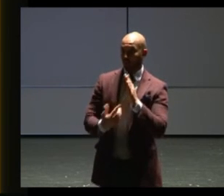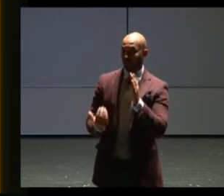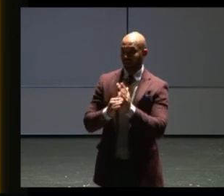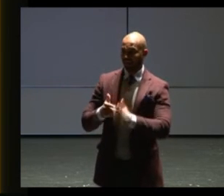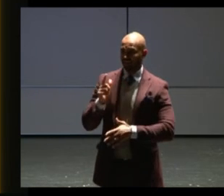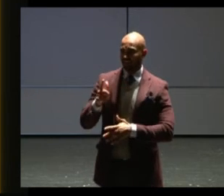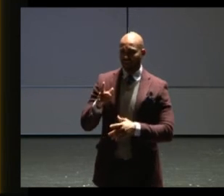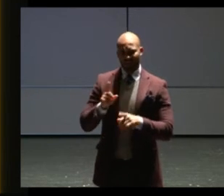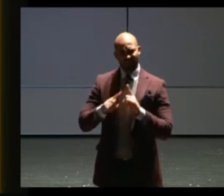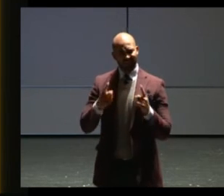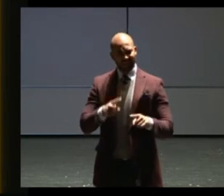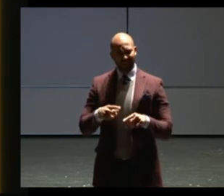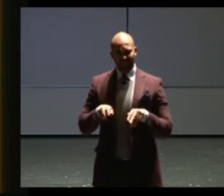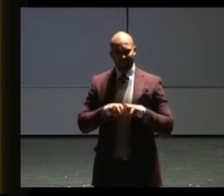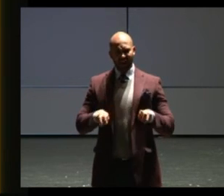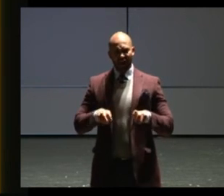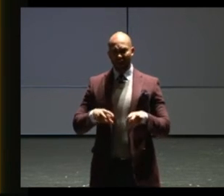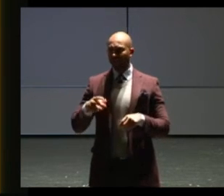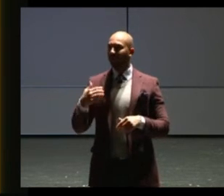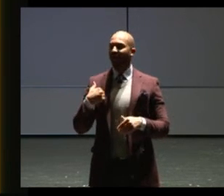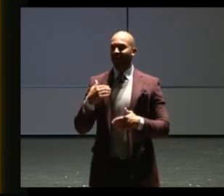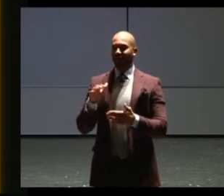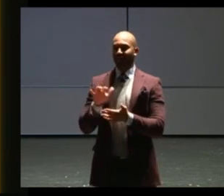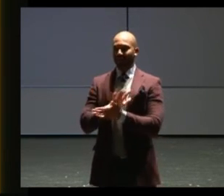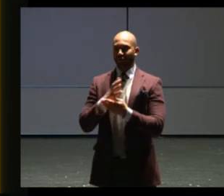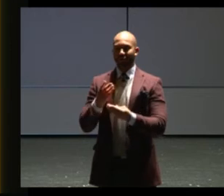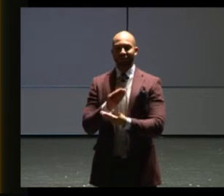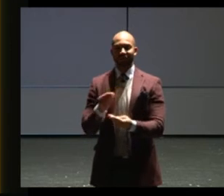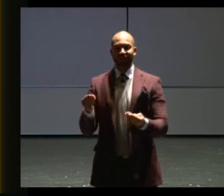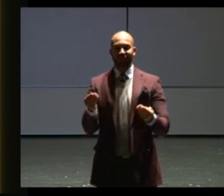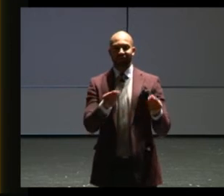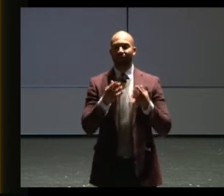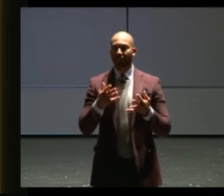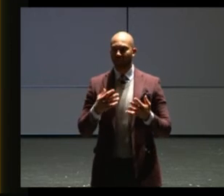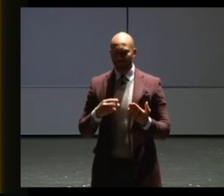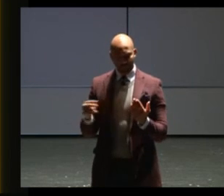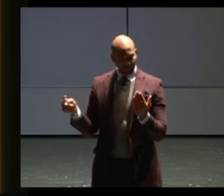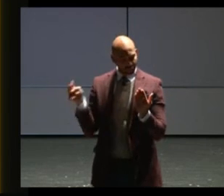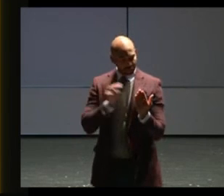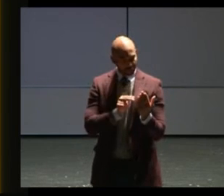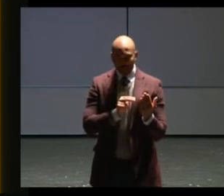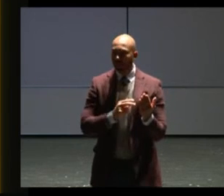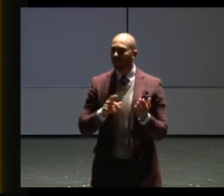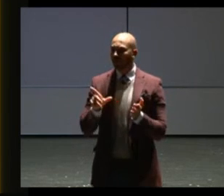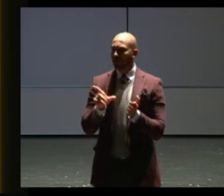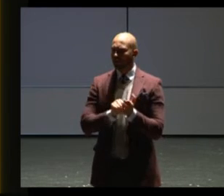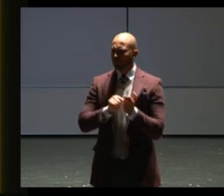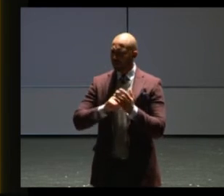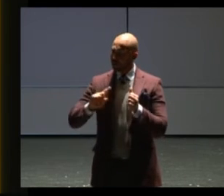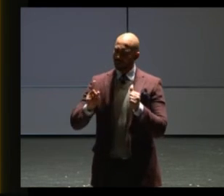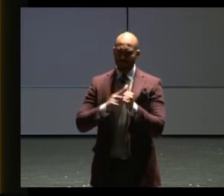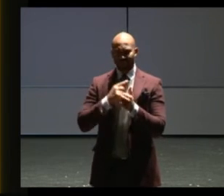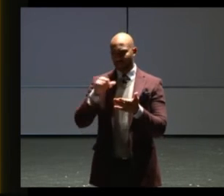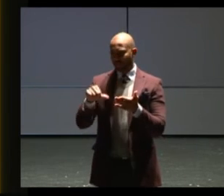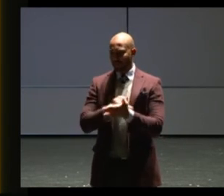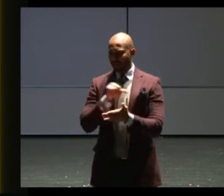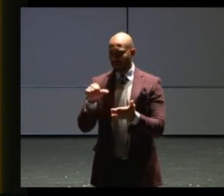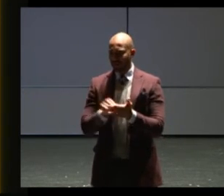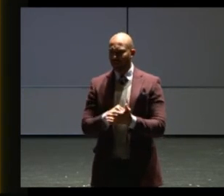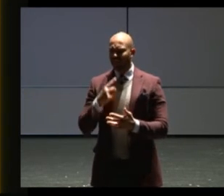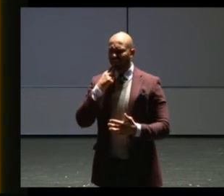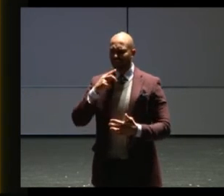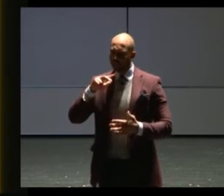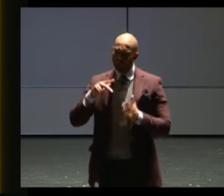on the panel, some of us passed this around, that this was on the front page of the Journal Sentinel this morning, Triple Teaming for